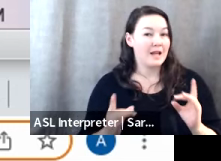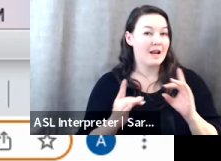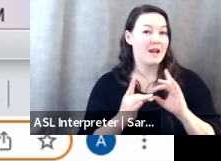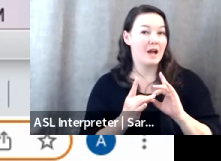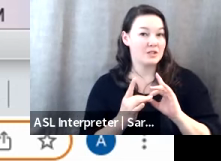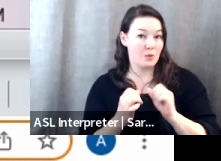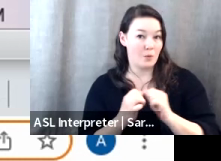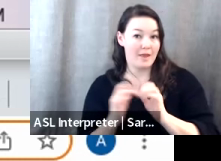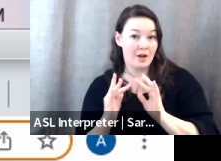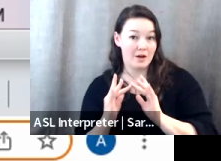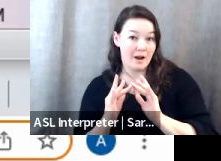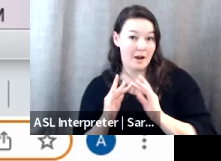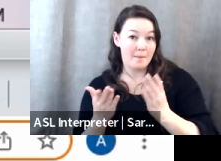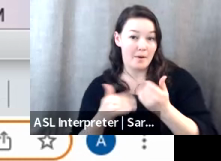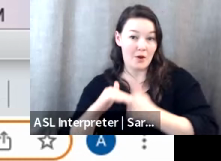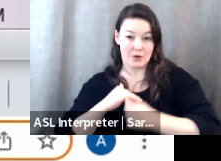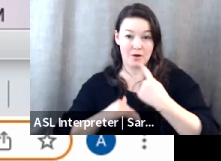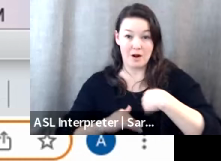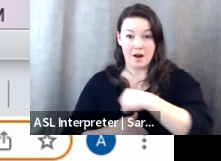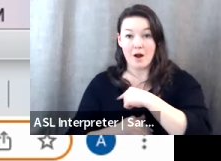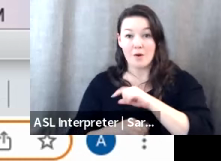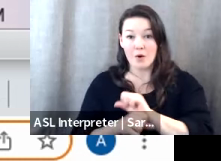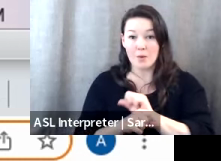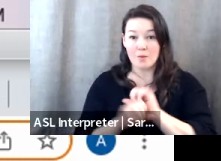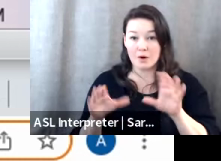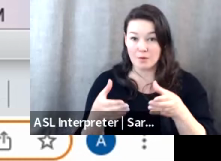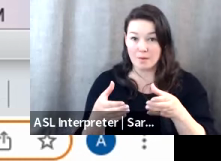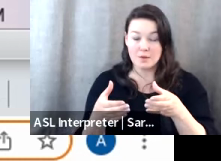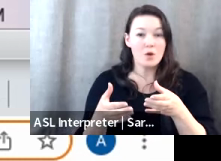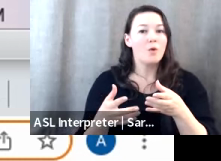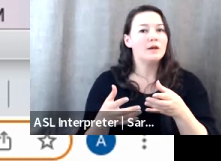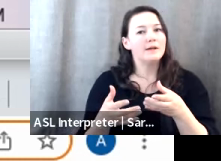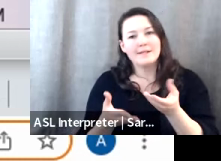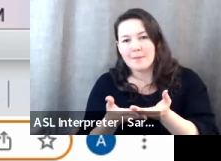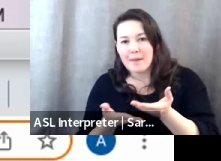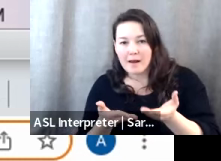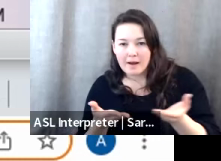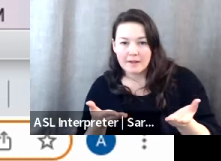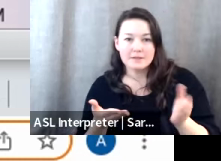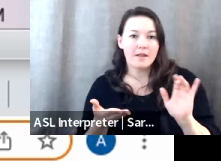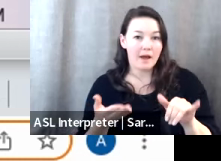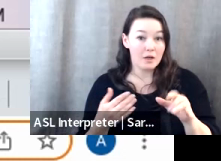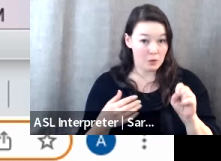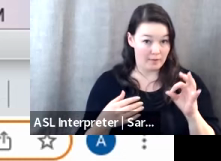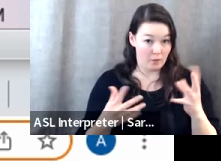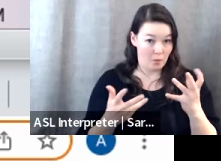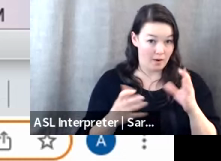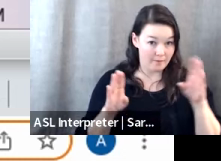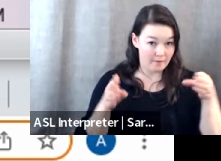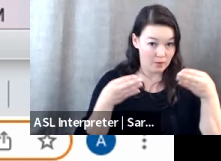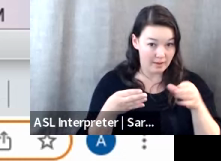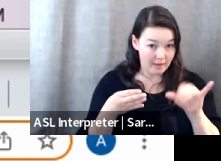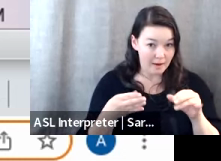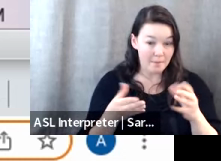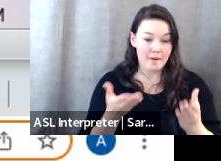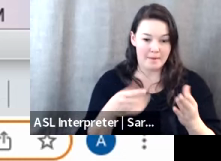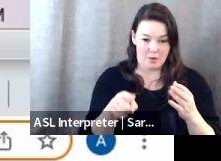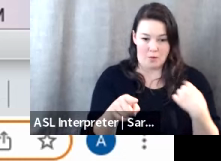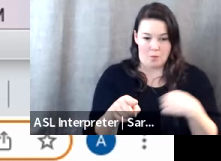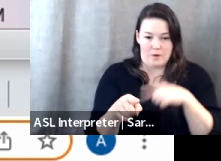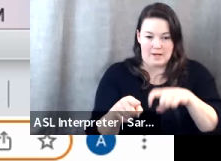under our work group. So supplies, things like that. So maybe this, if we wanted to focus on that, maybe this needs to be written